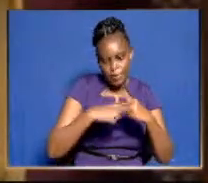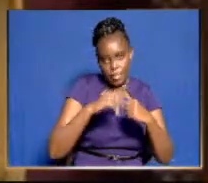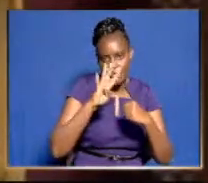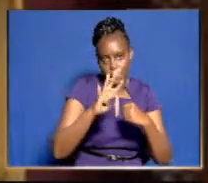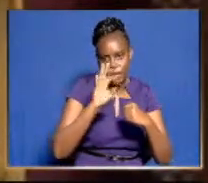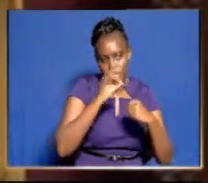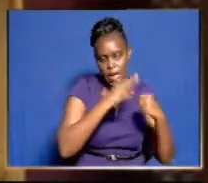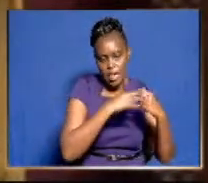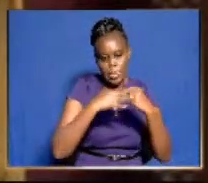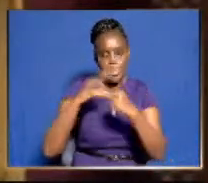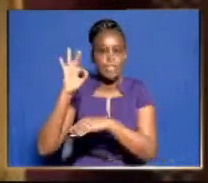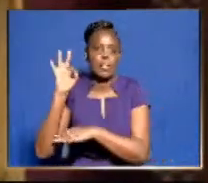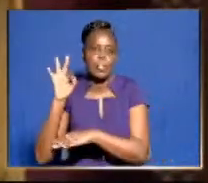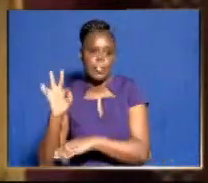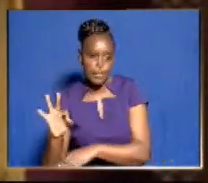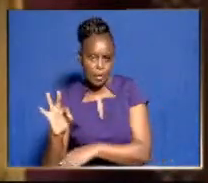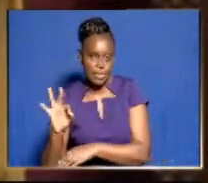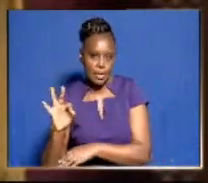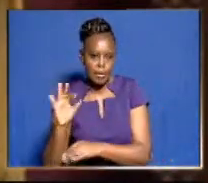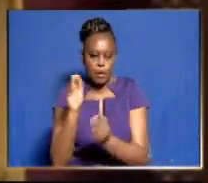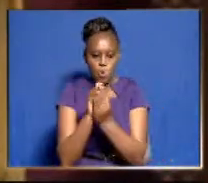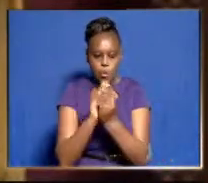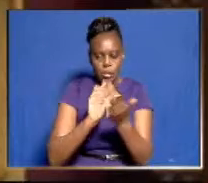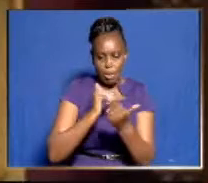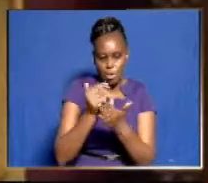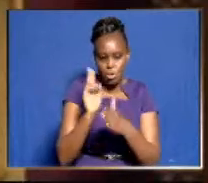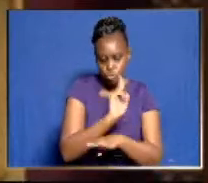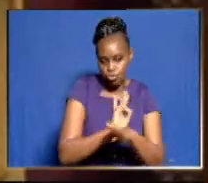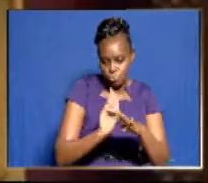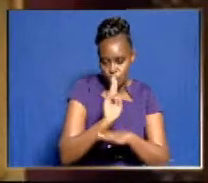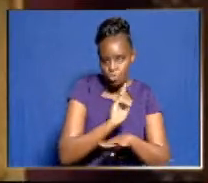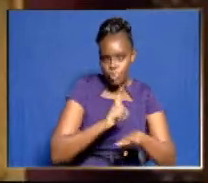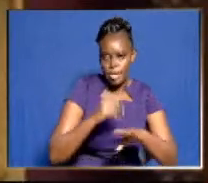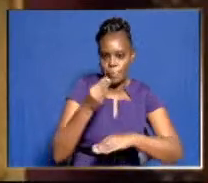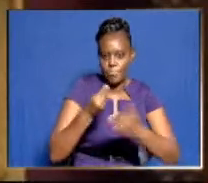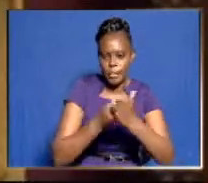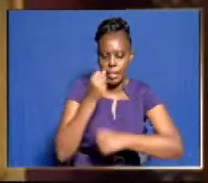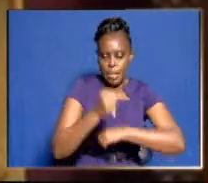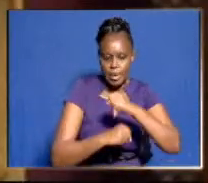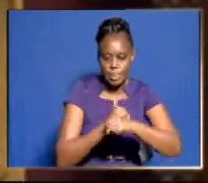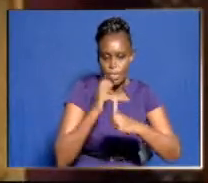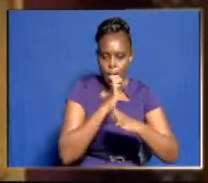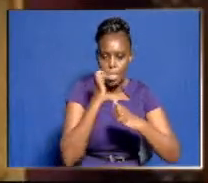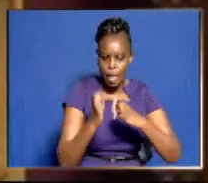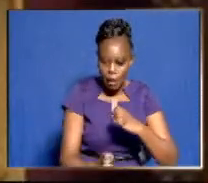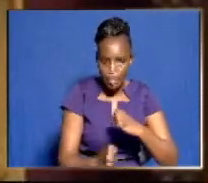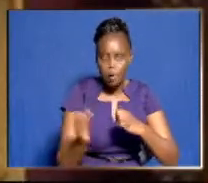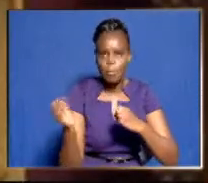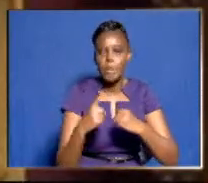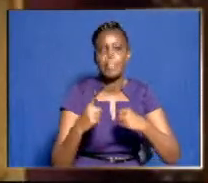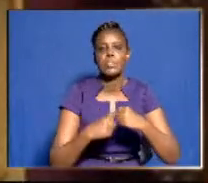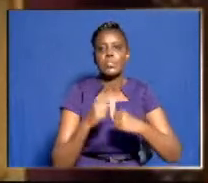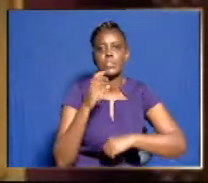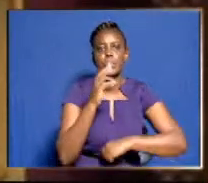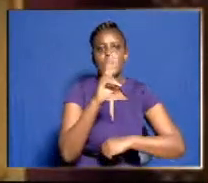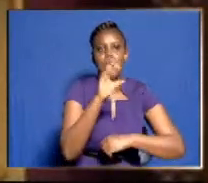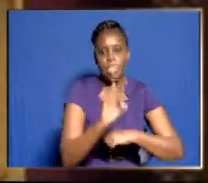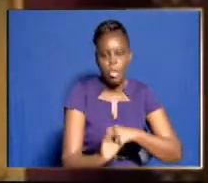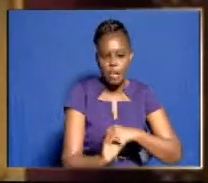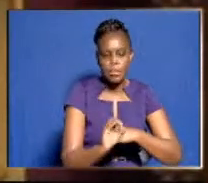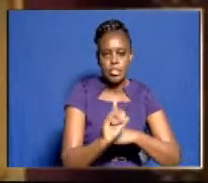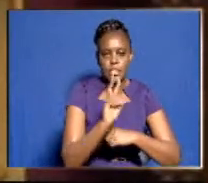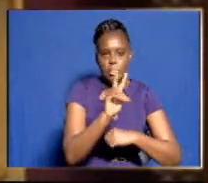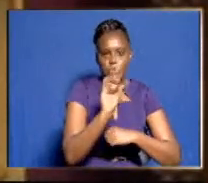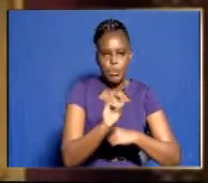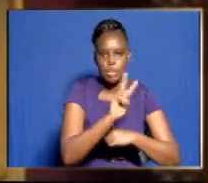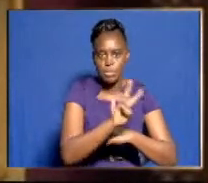1,945,671,474,883 from the Consolidated Fund to meet the expenditure during the financial year ending June 30th, 2022, in